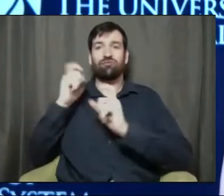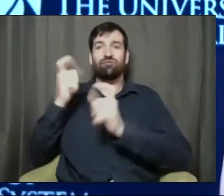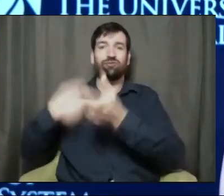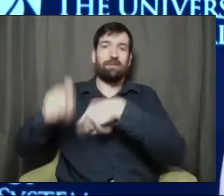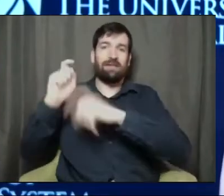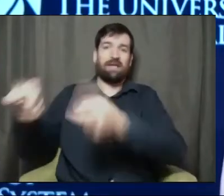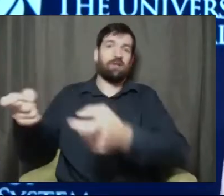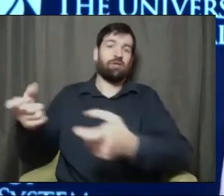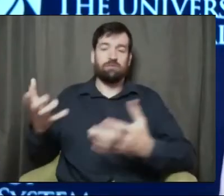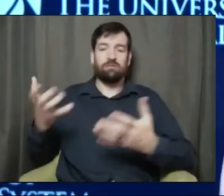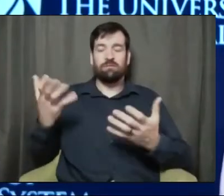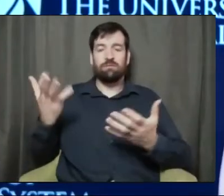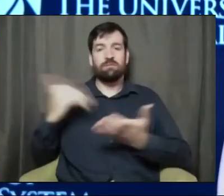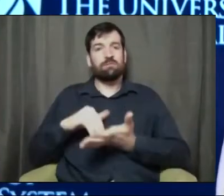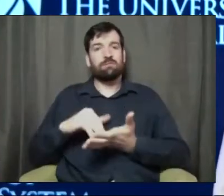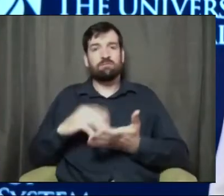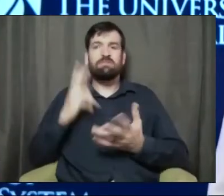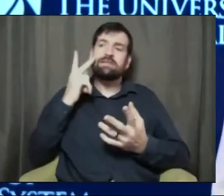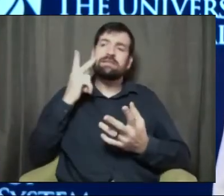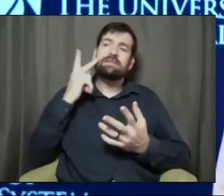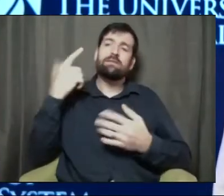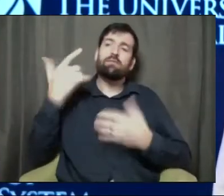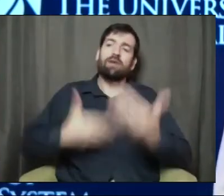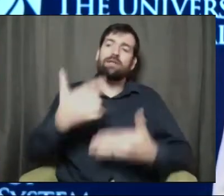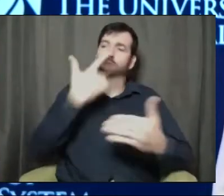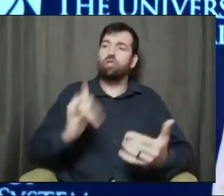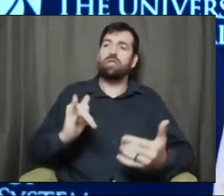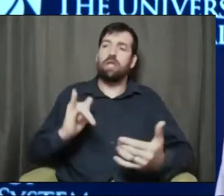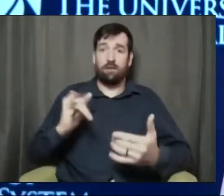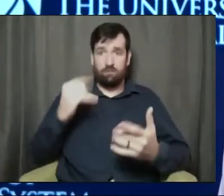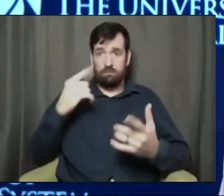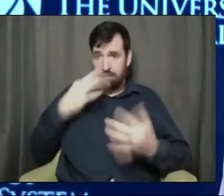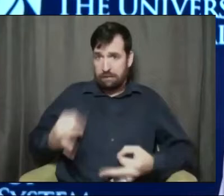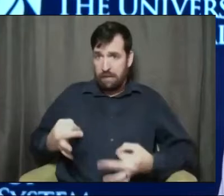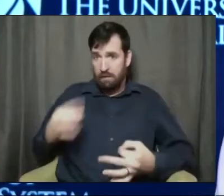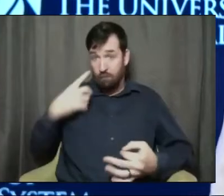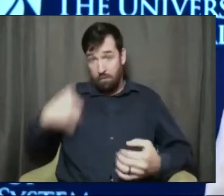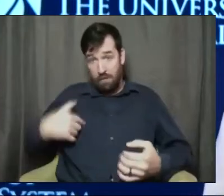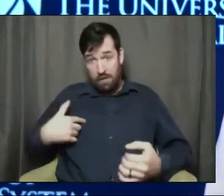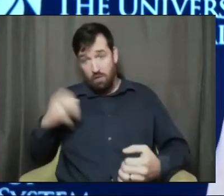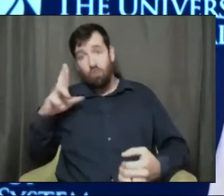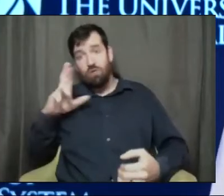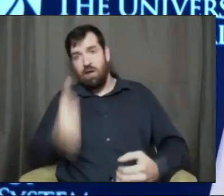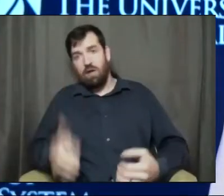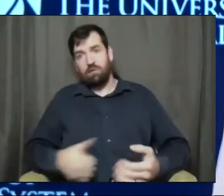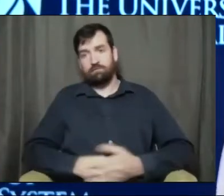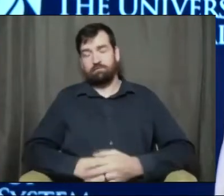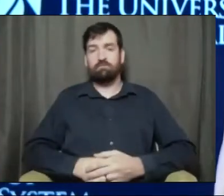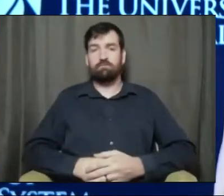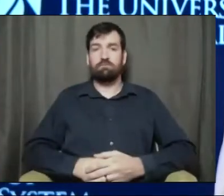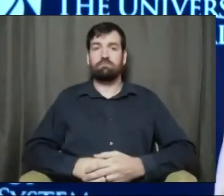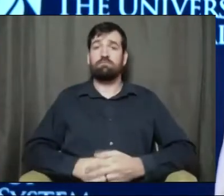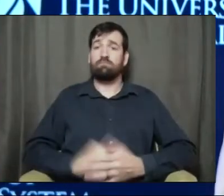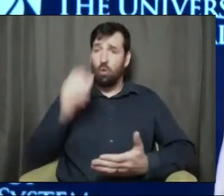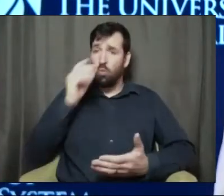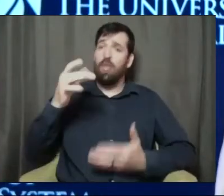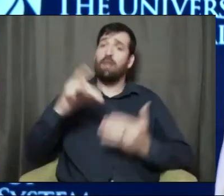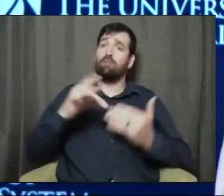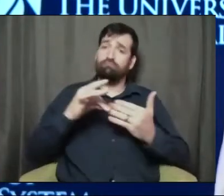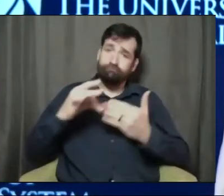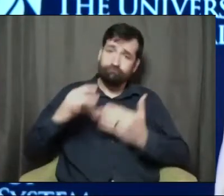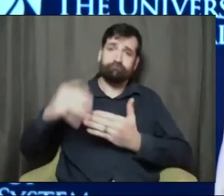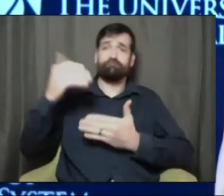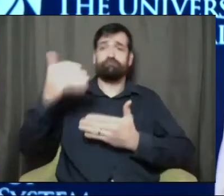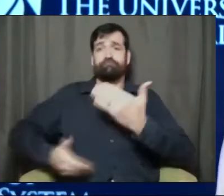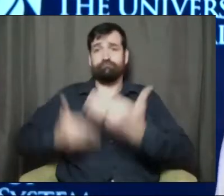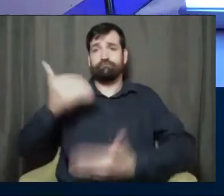what it entails. And then you decide, is this for you or not? And we'll certainly shepherd you through this process the best we can.